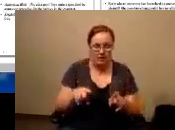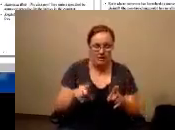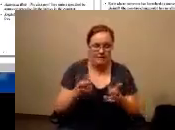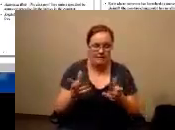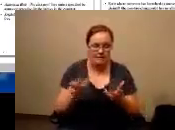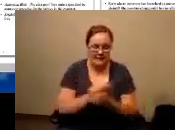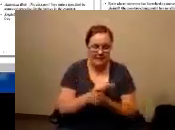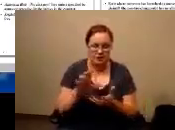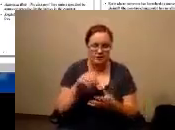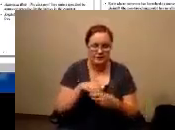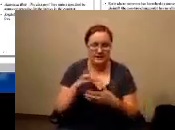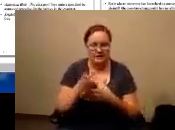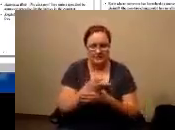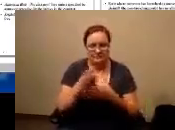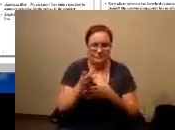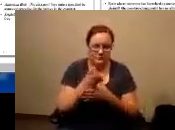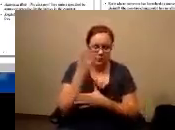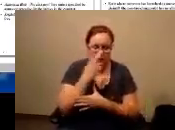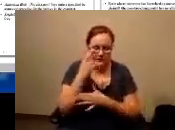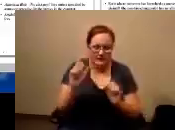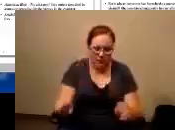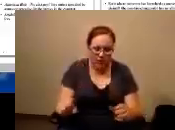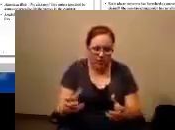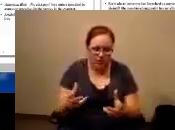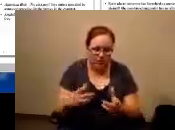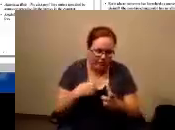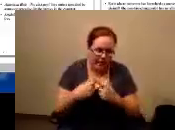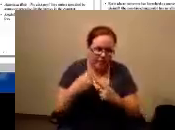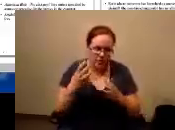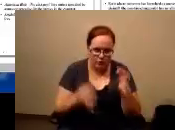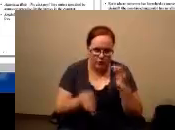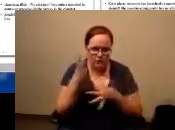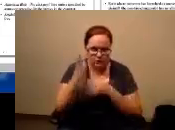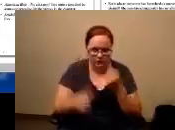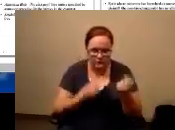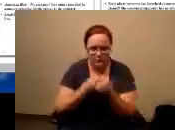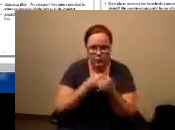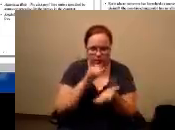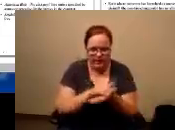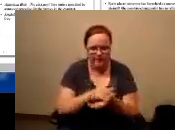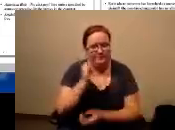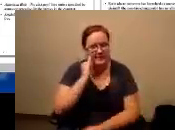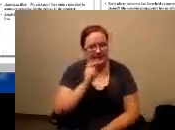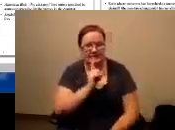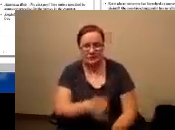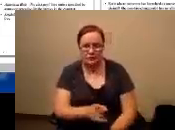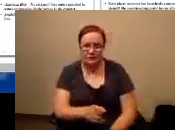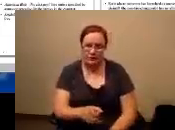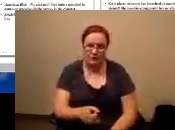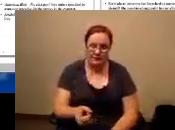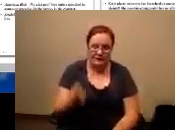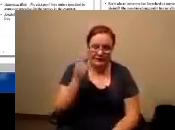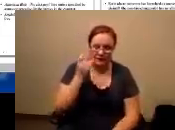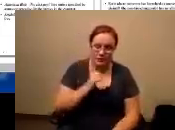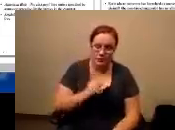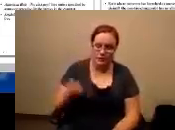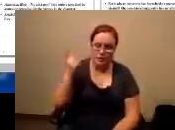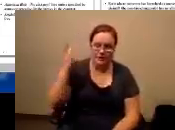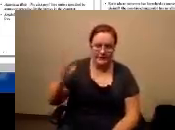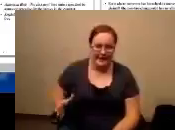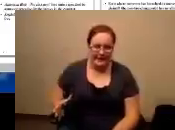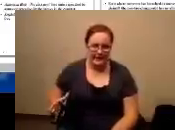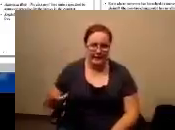the ballpark, is reasonable, the courts will enforce this. It is true that if it's really one-sided and the amount of damages